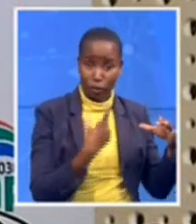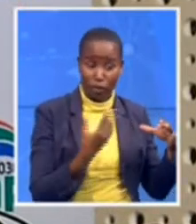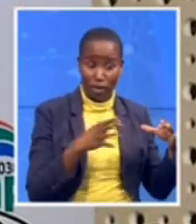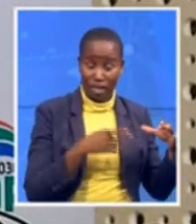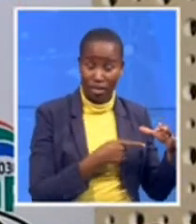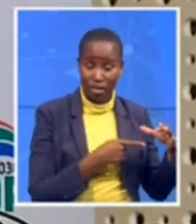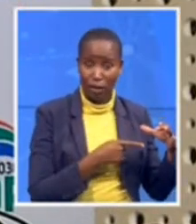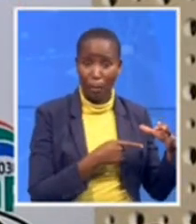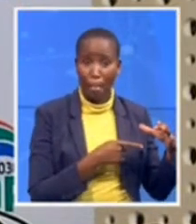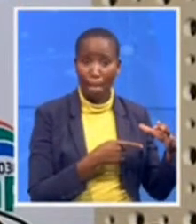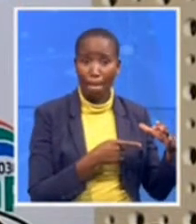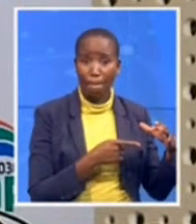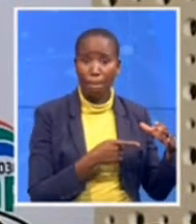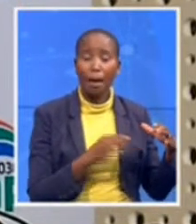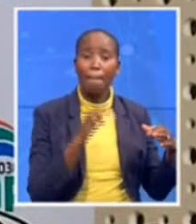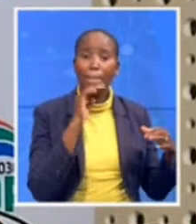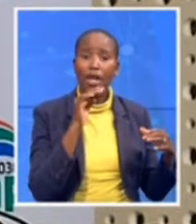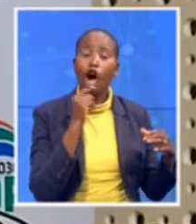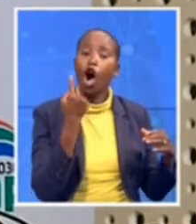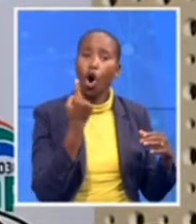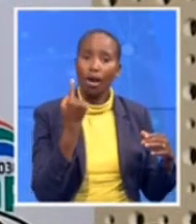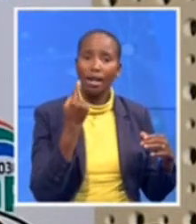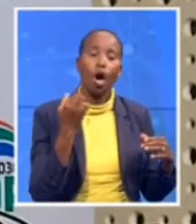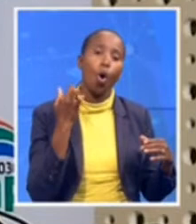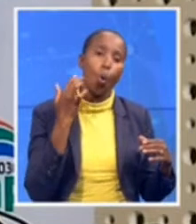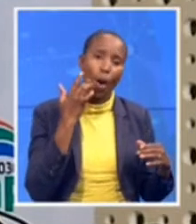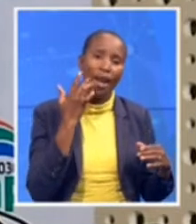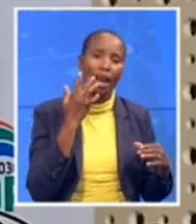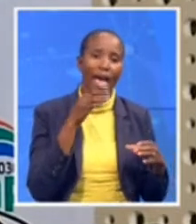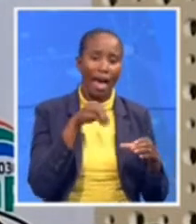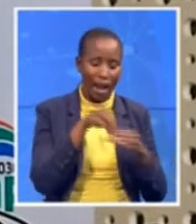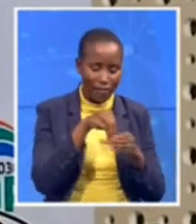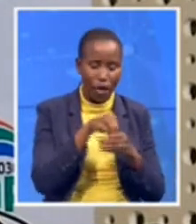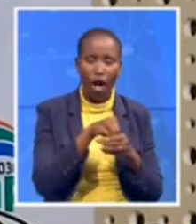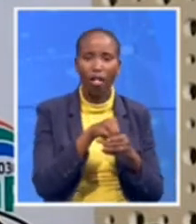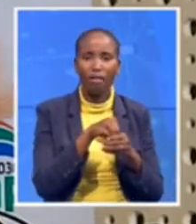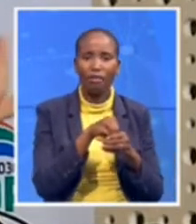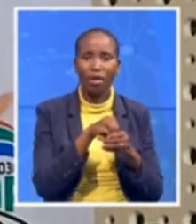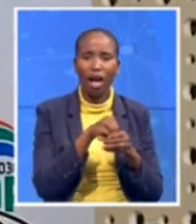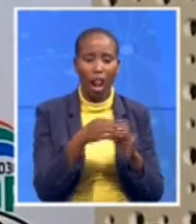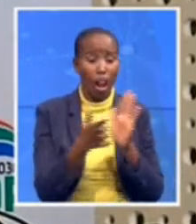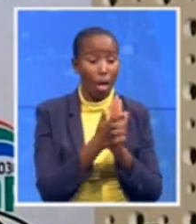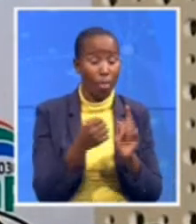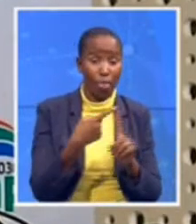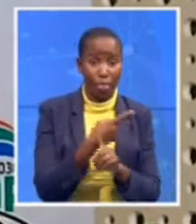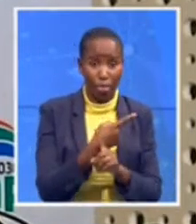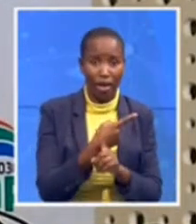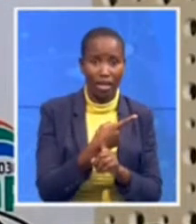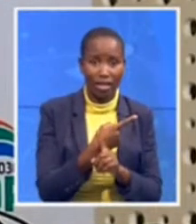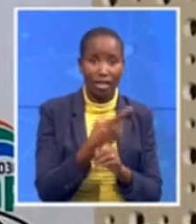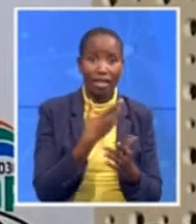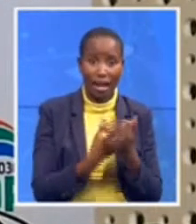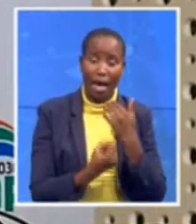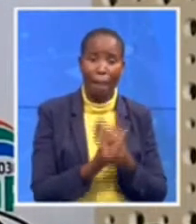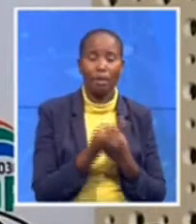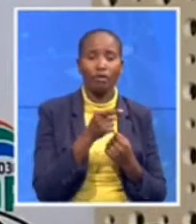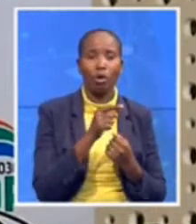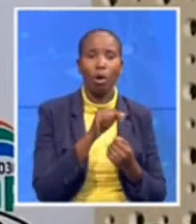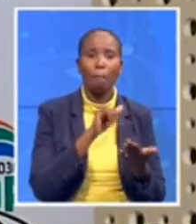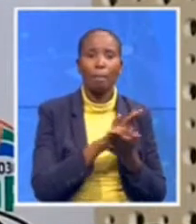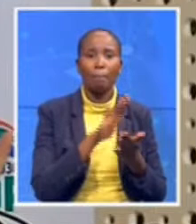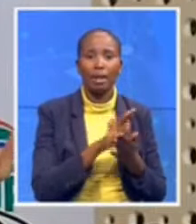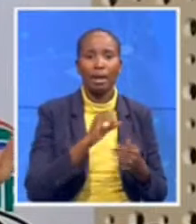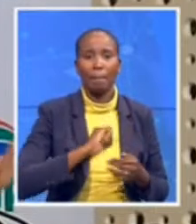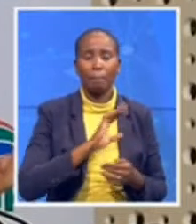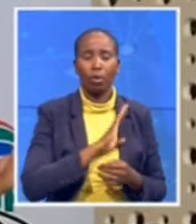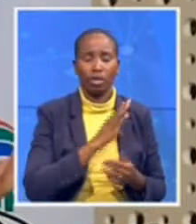it contains that category of content that it would trigger the interventions of the Film and Publication Board. Nothing stops anybody from lodging a